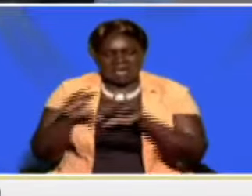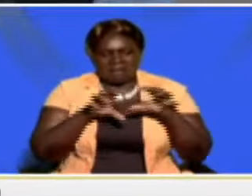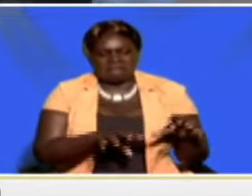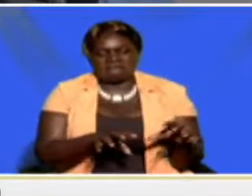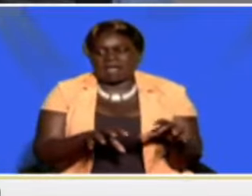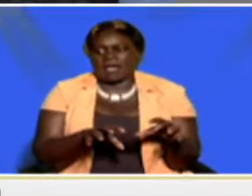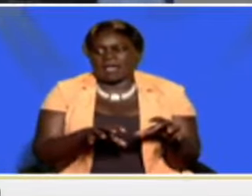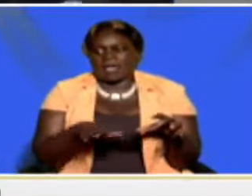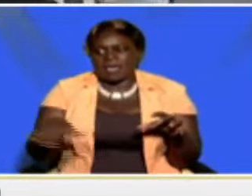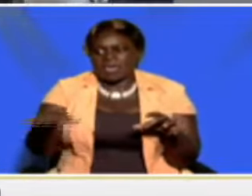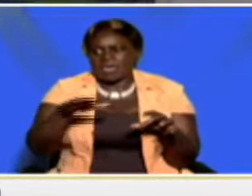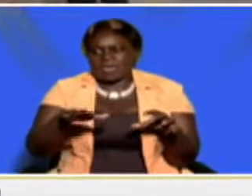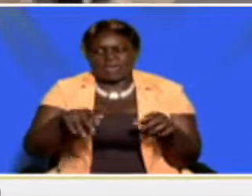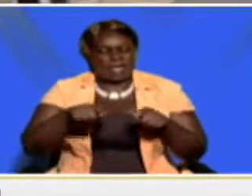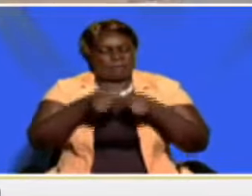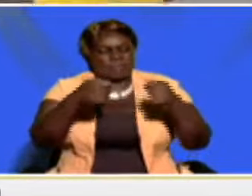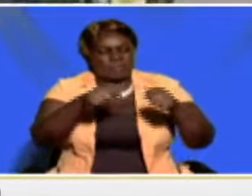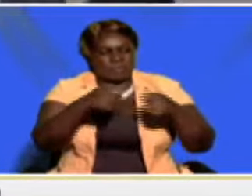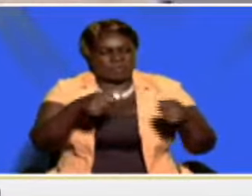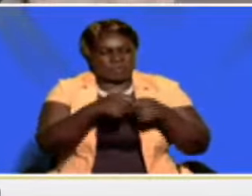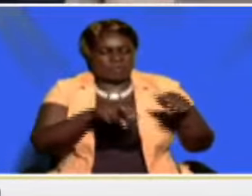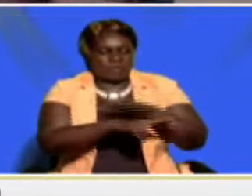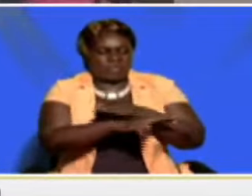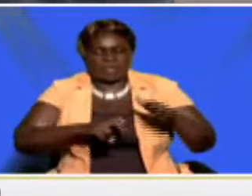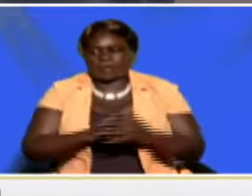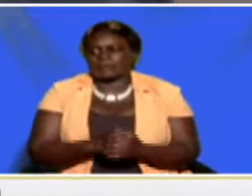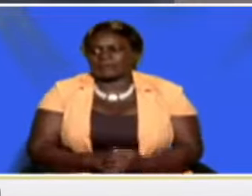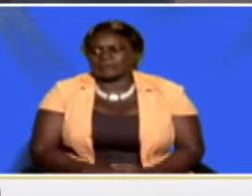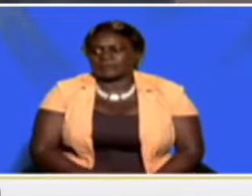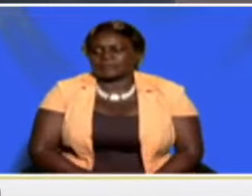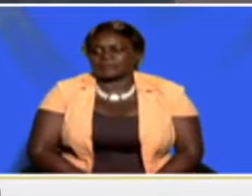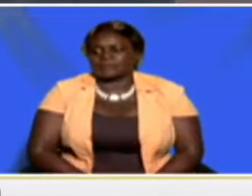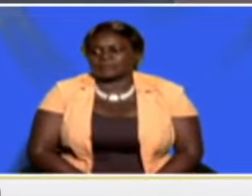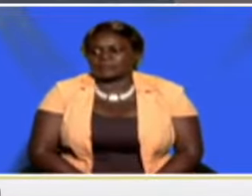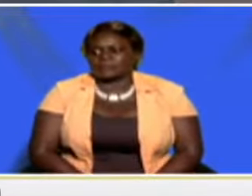establishment was vandalized. Finik Oluoch, KTN.